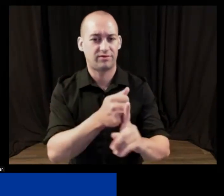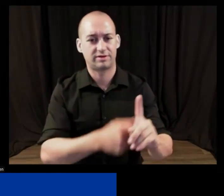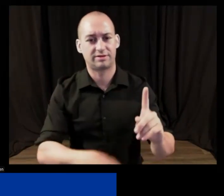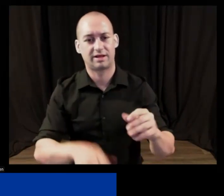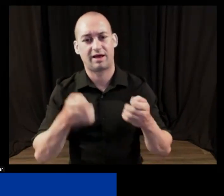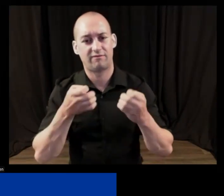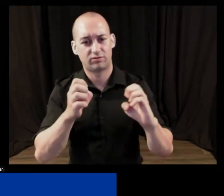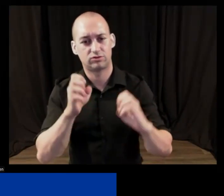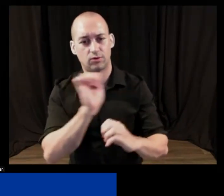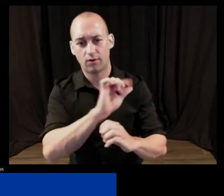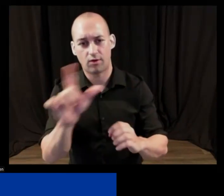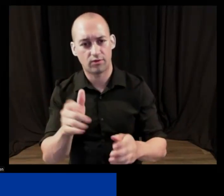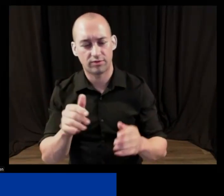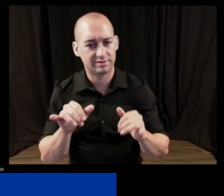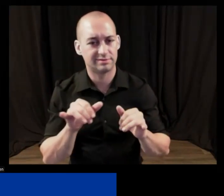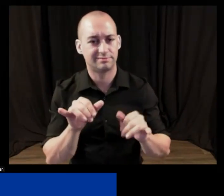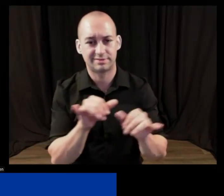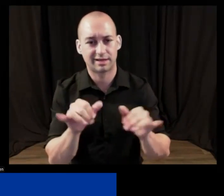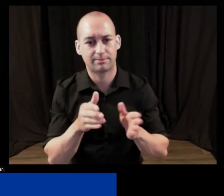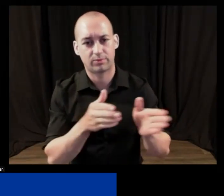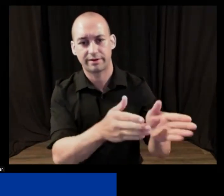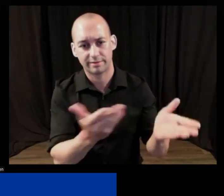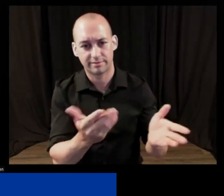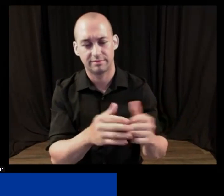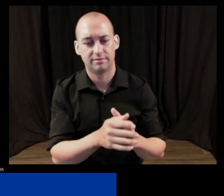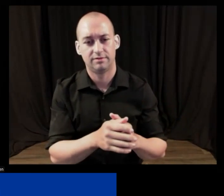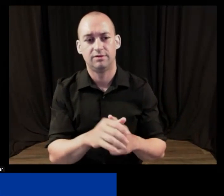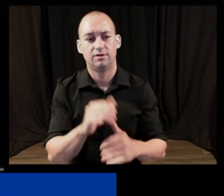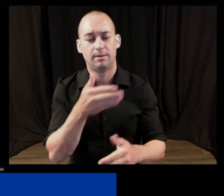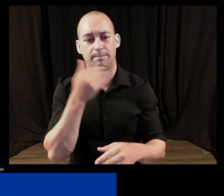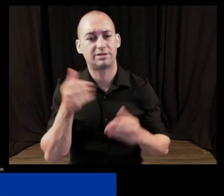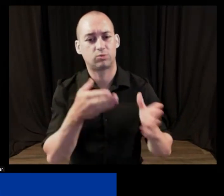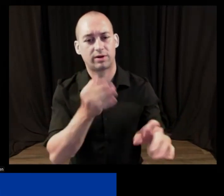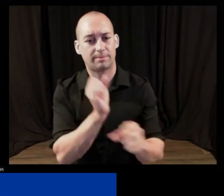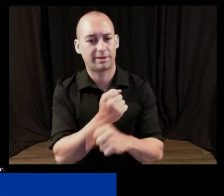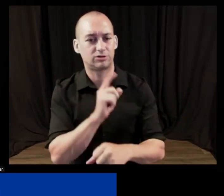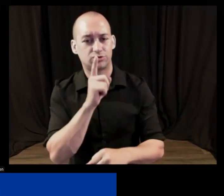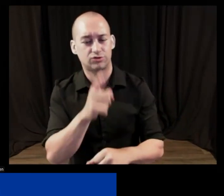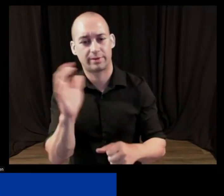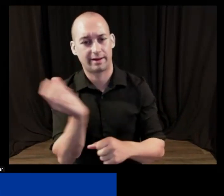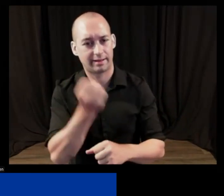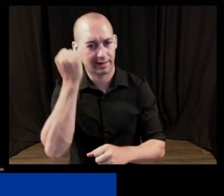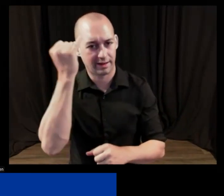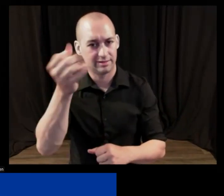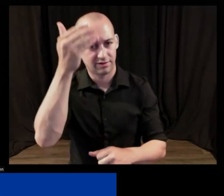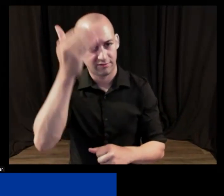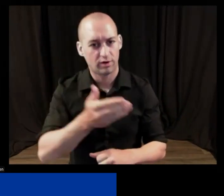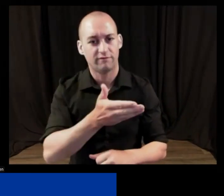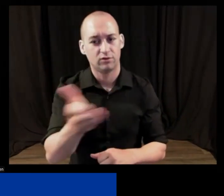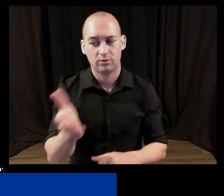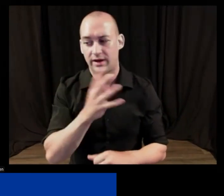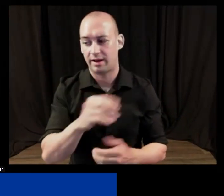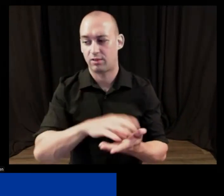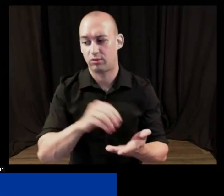same direction? What's the best way to make sure we're getting ideas in front of you and that we're learning from what you're